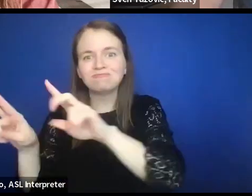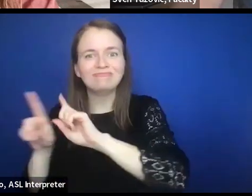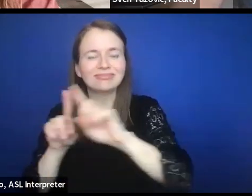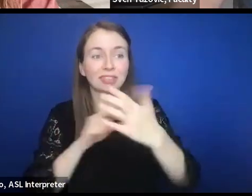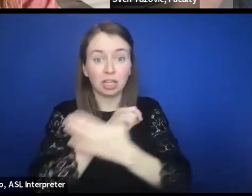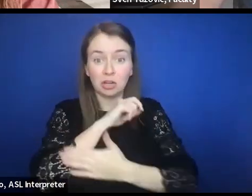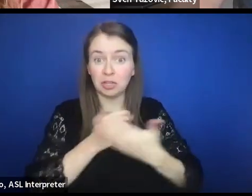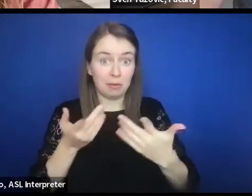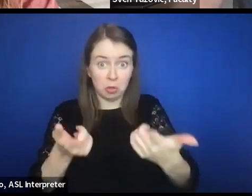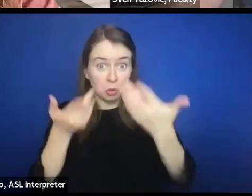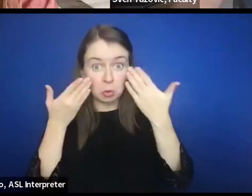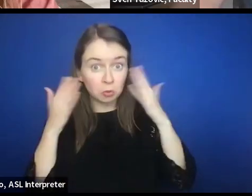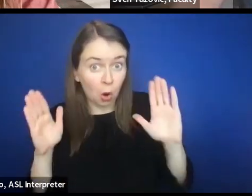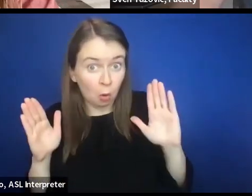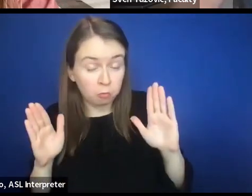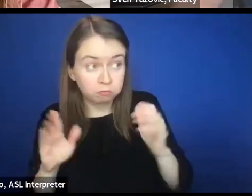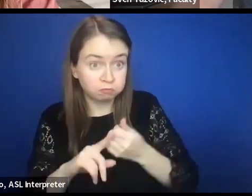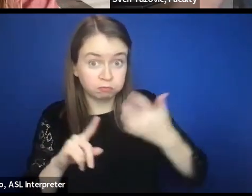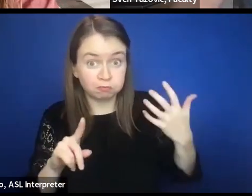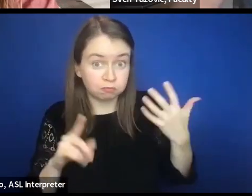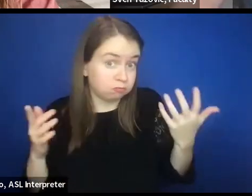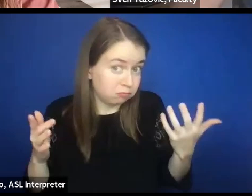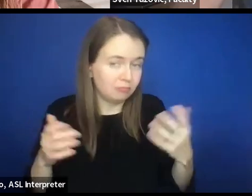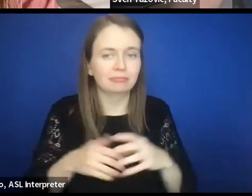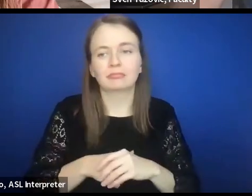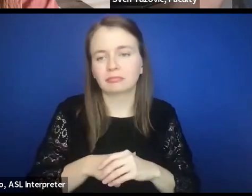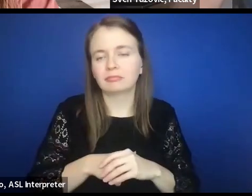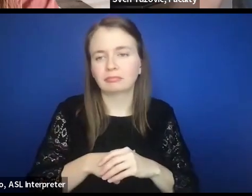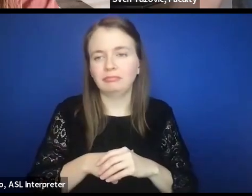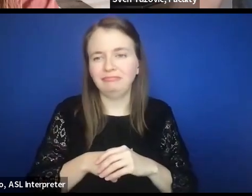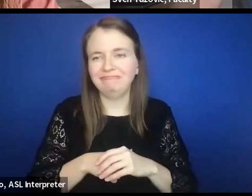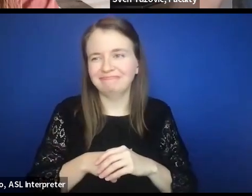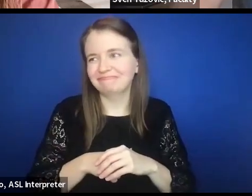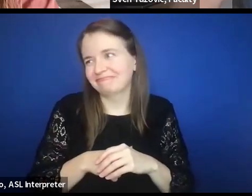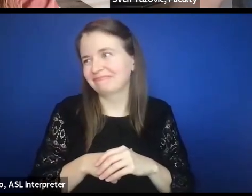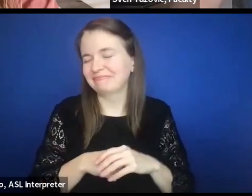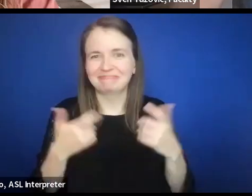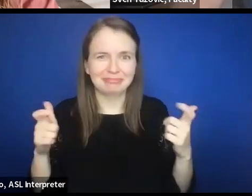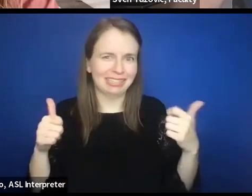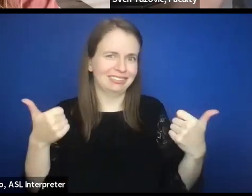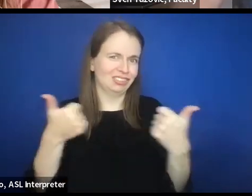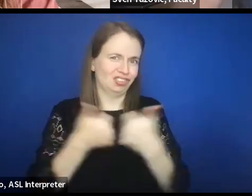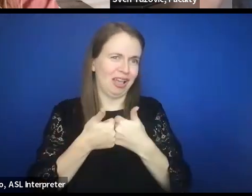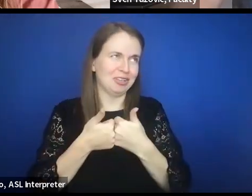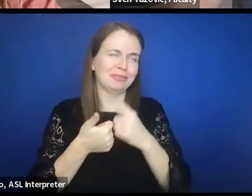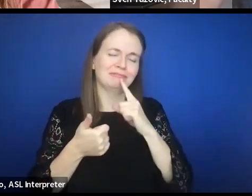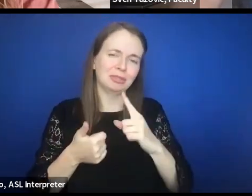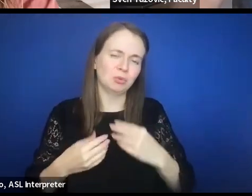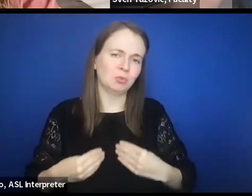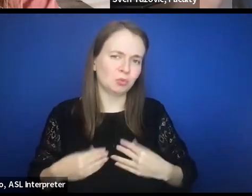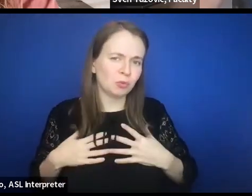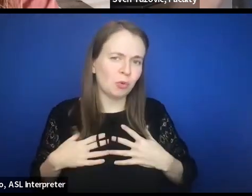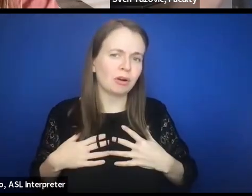you might not be familiar with. And then it's a massive challenge, but it's a very rewarding